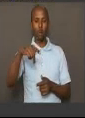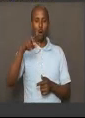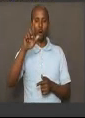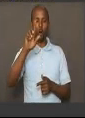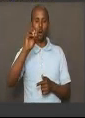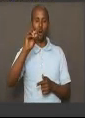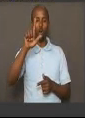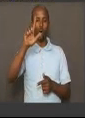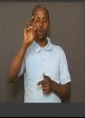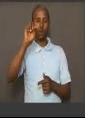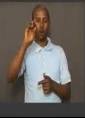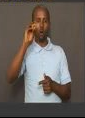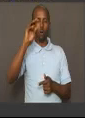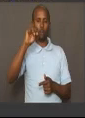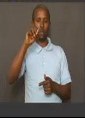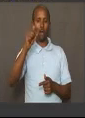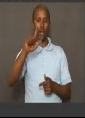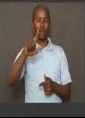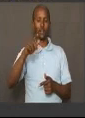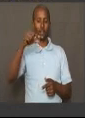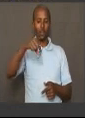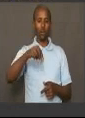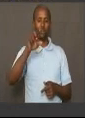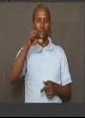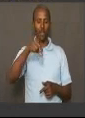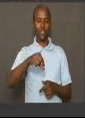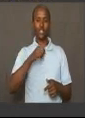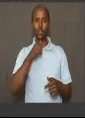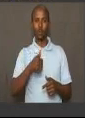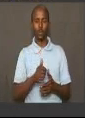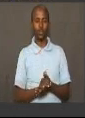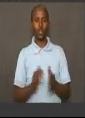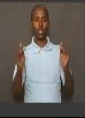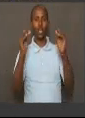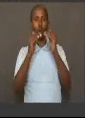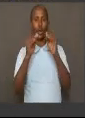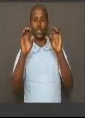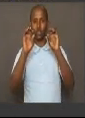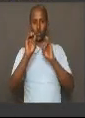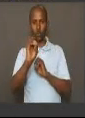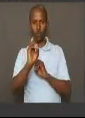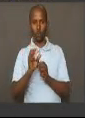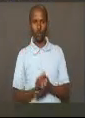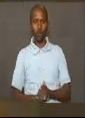polynomials and q of x does not equal 0.